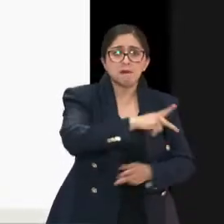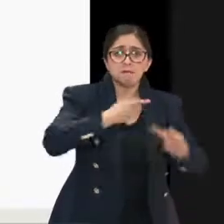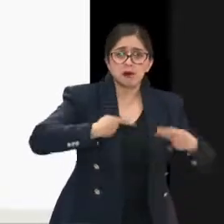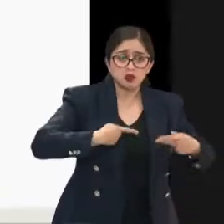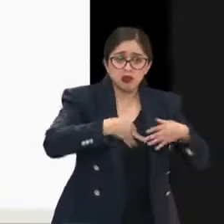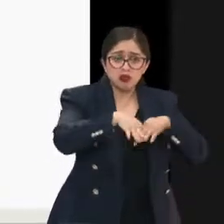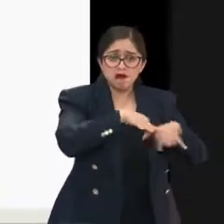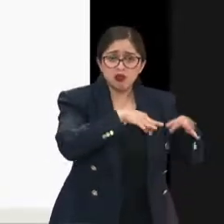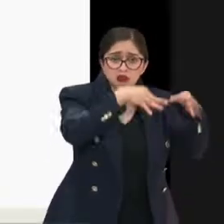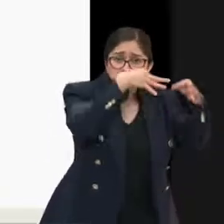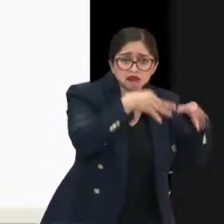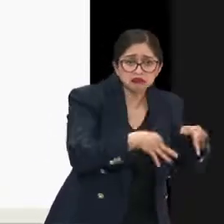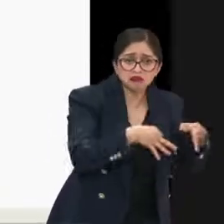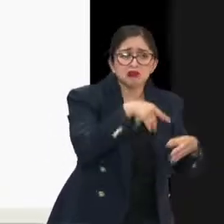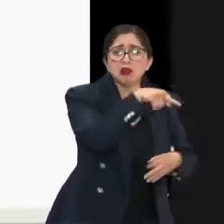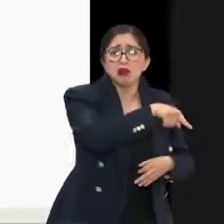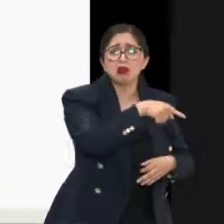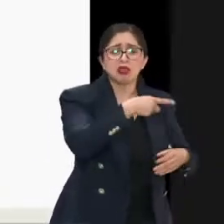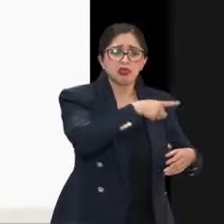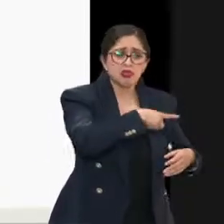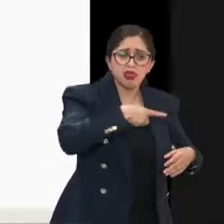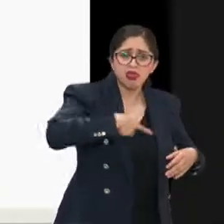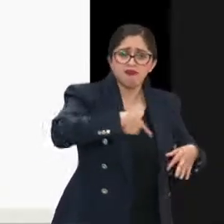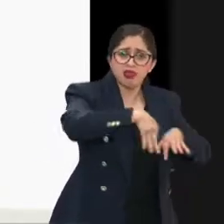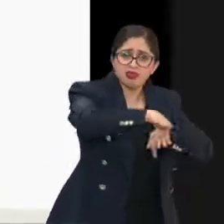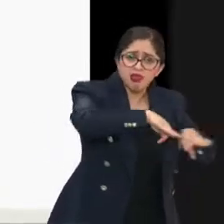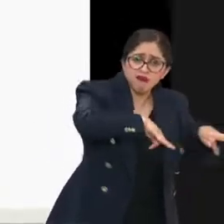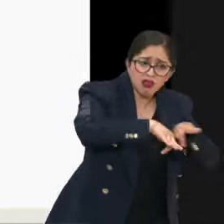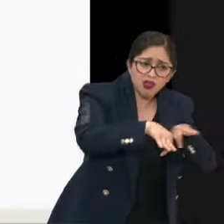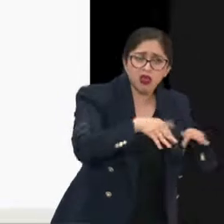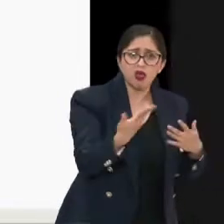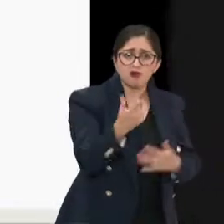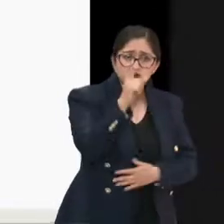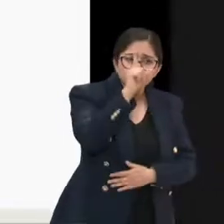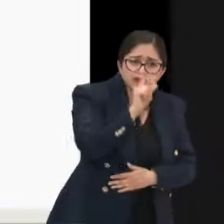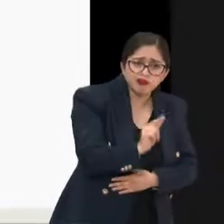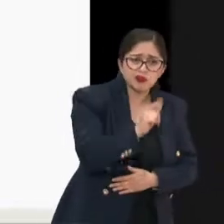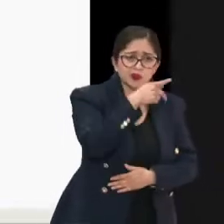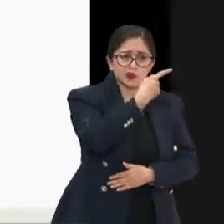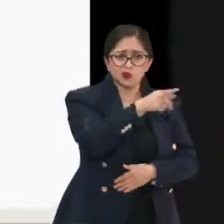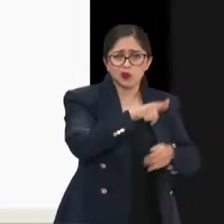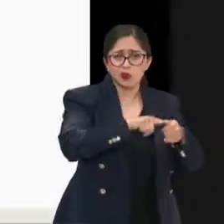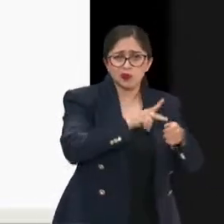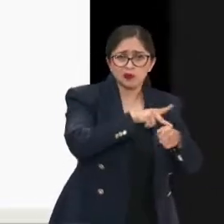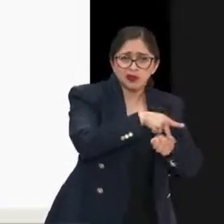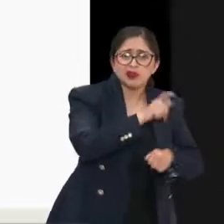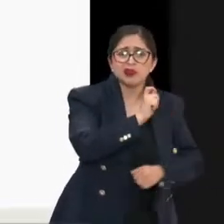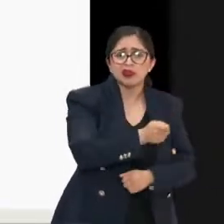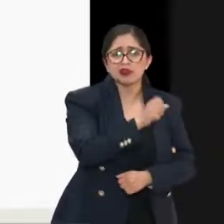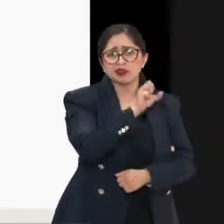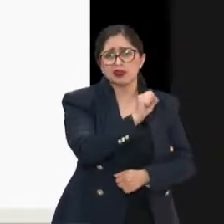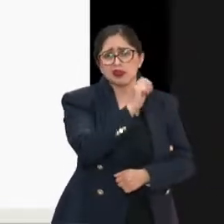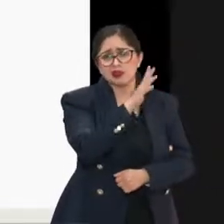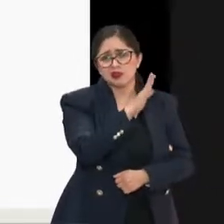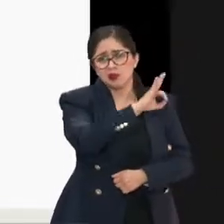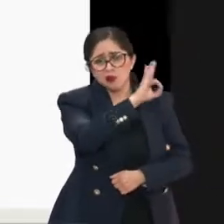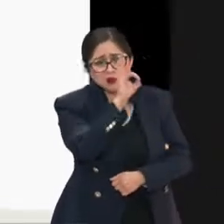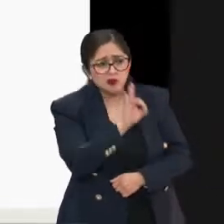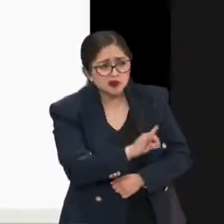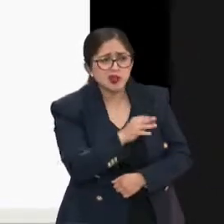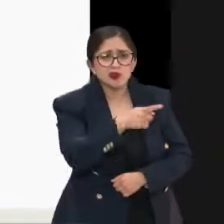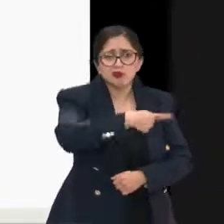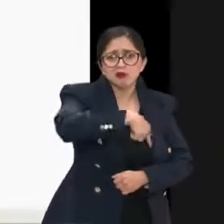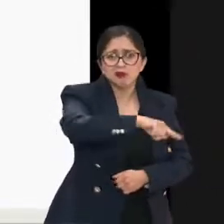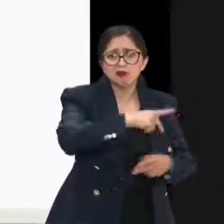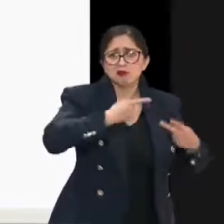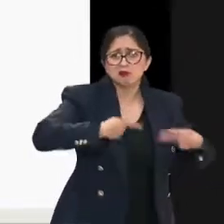an informal economy to survive. This is a proletarian, and the non-indigenous have a 75% of